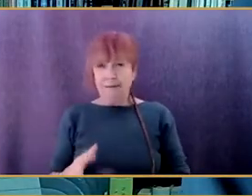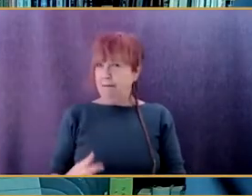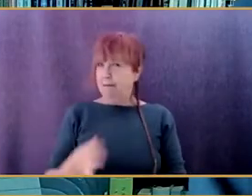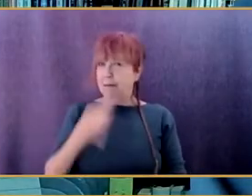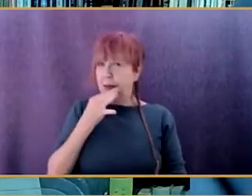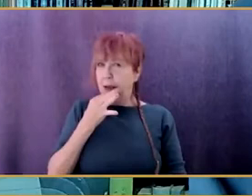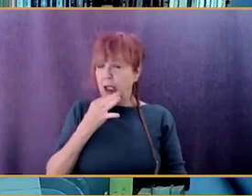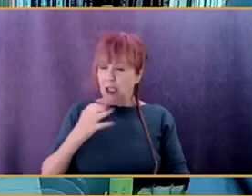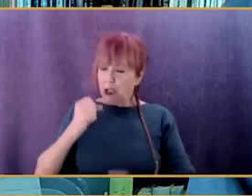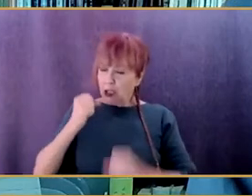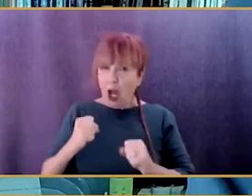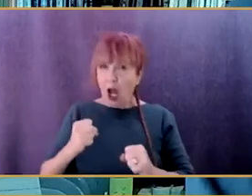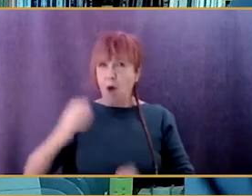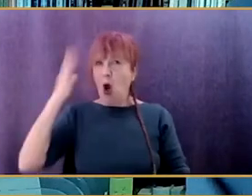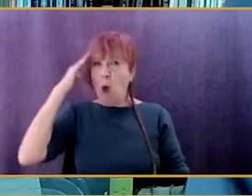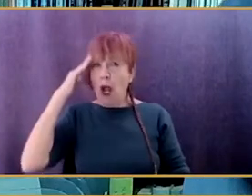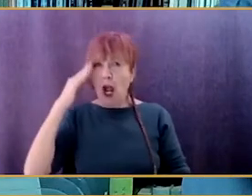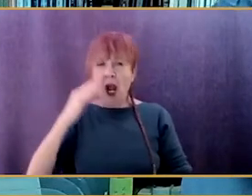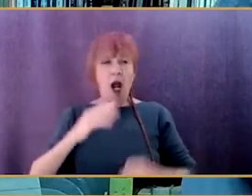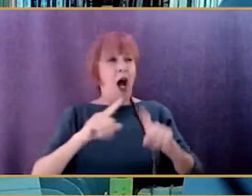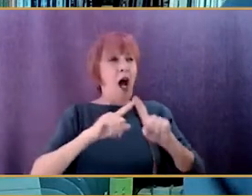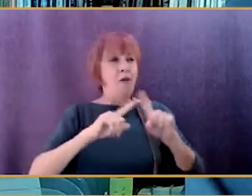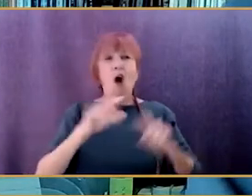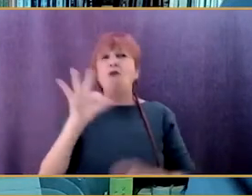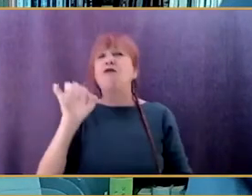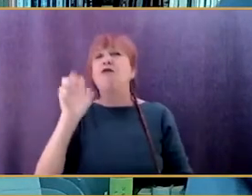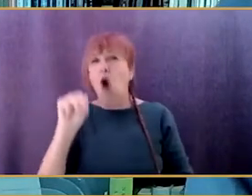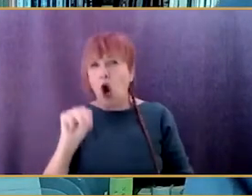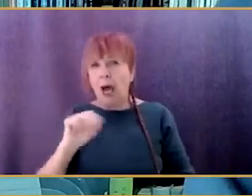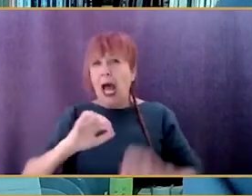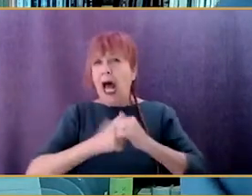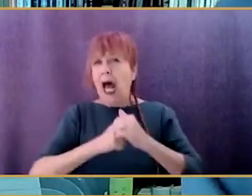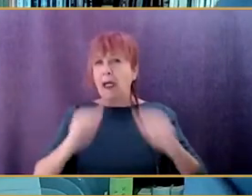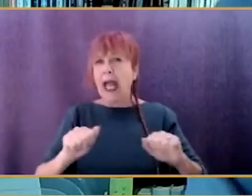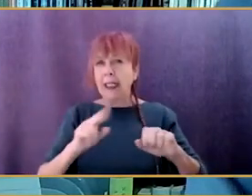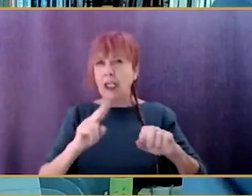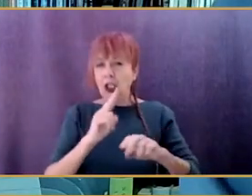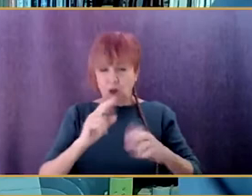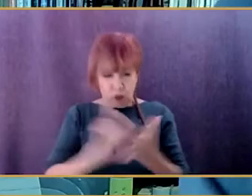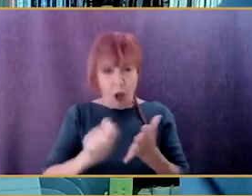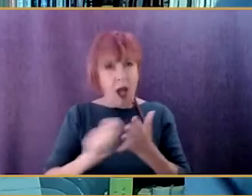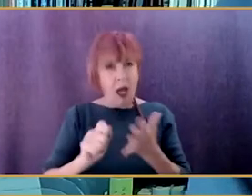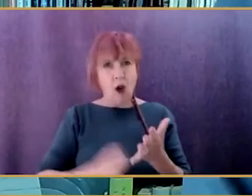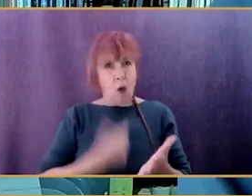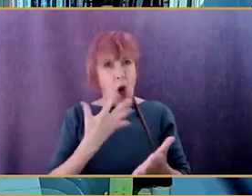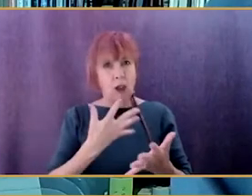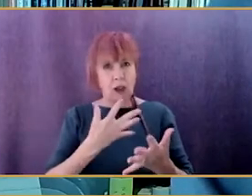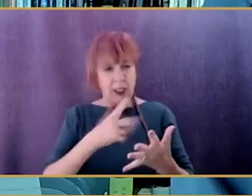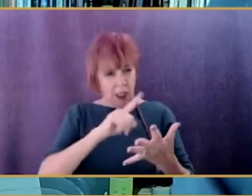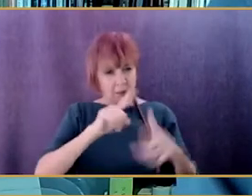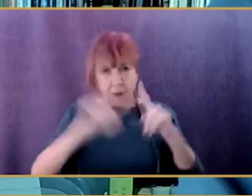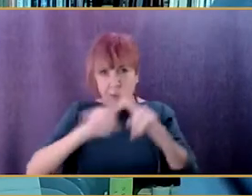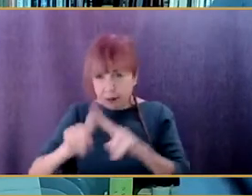acutely aware of form Of the different ways in which one can use, can make a poem And